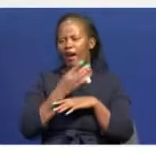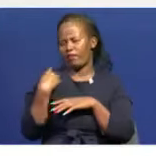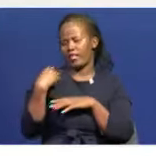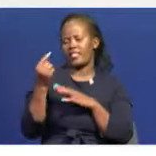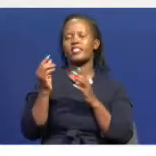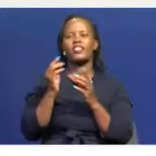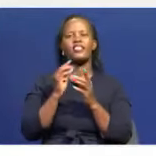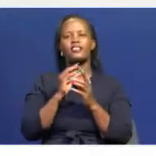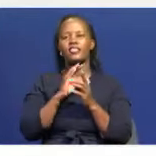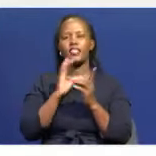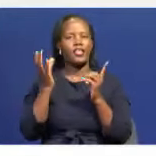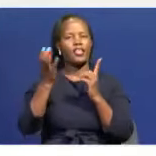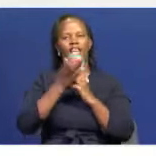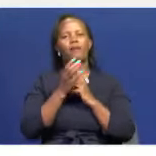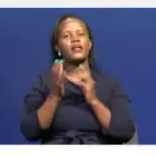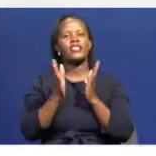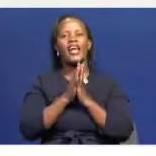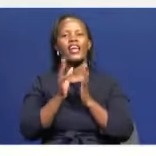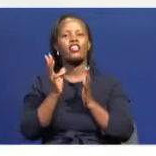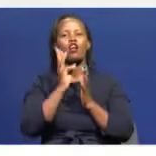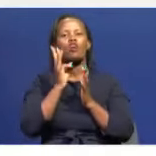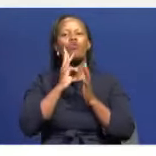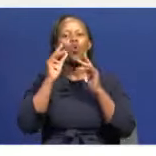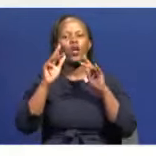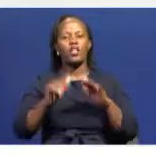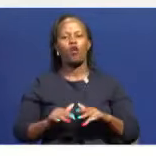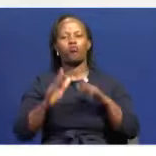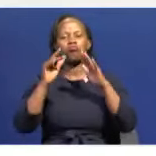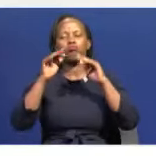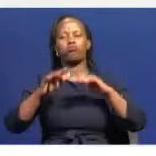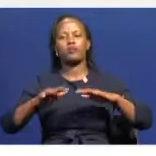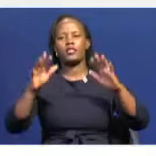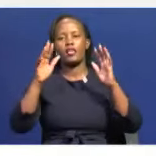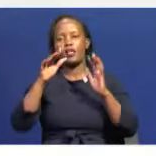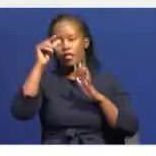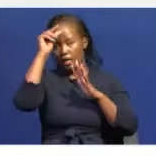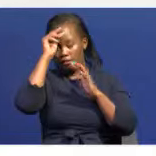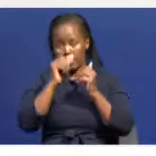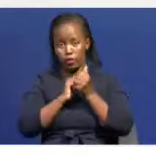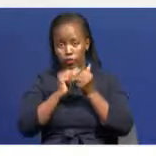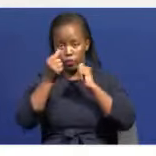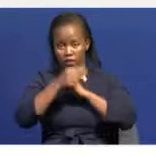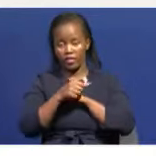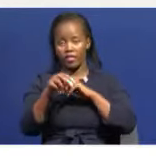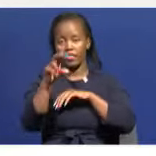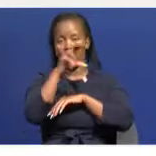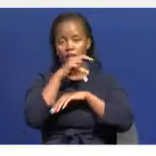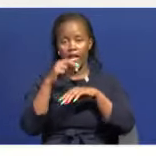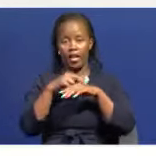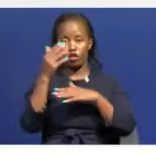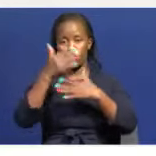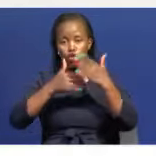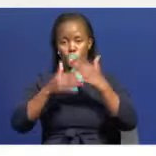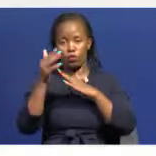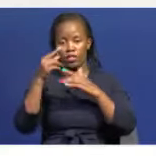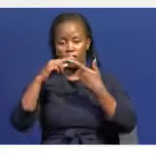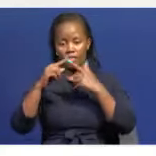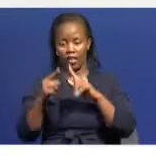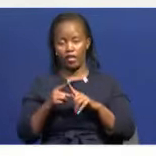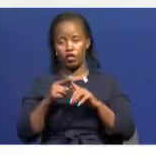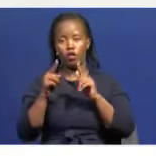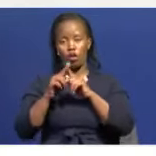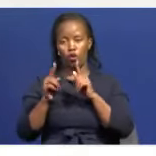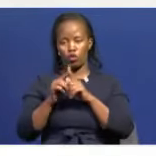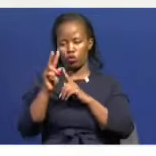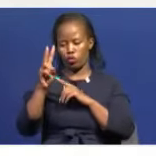climate-induced flooding, the government will expedite the National Building Standards and Control Bill 2024 and new building codes